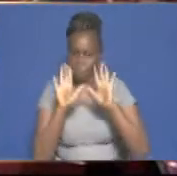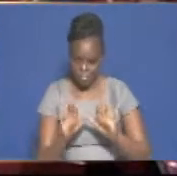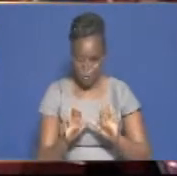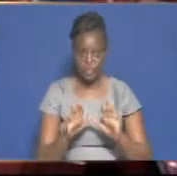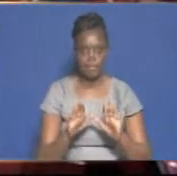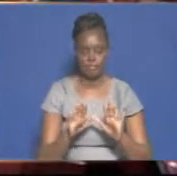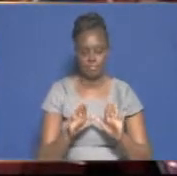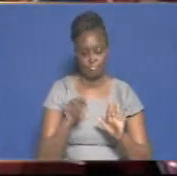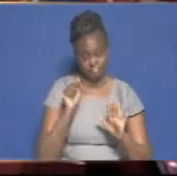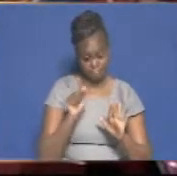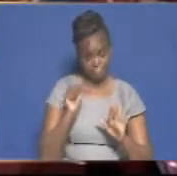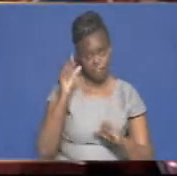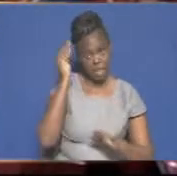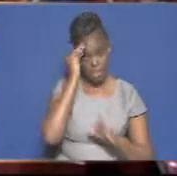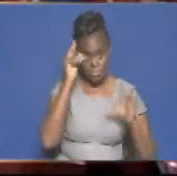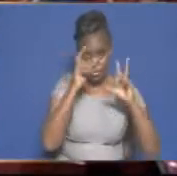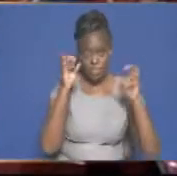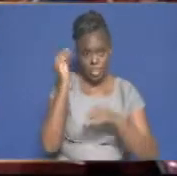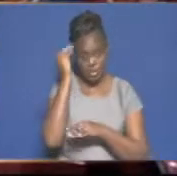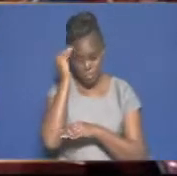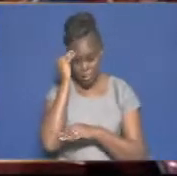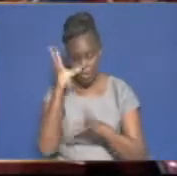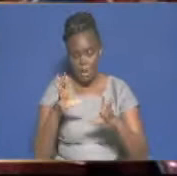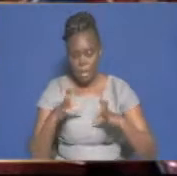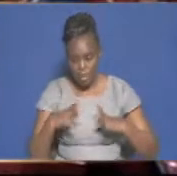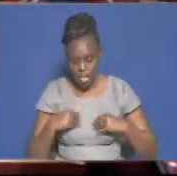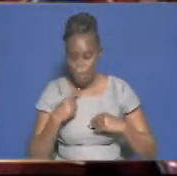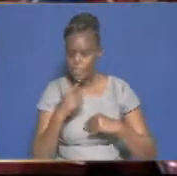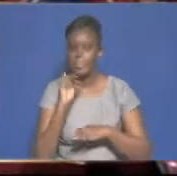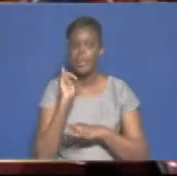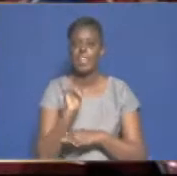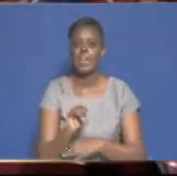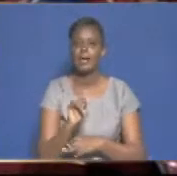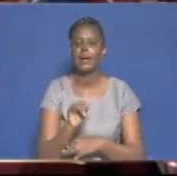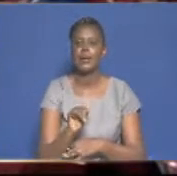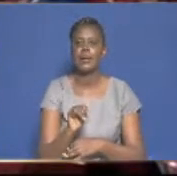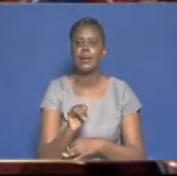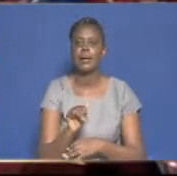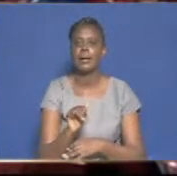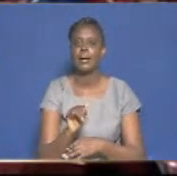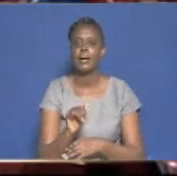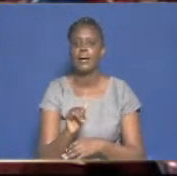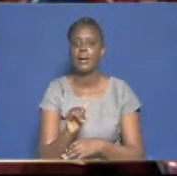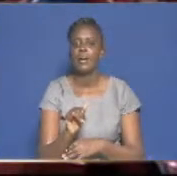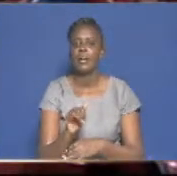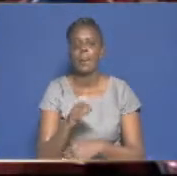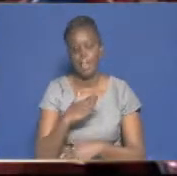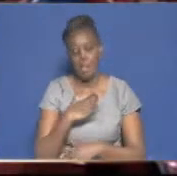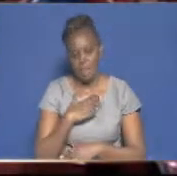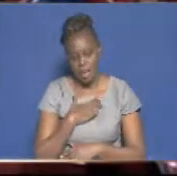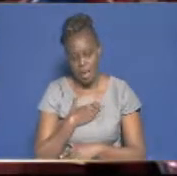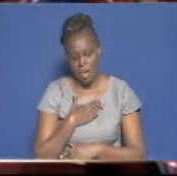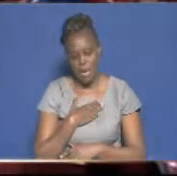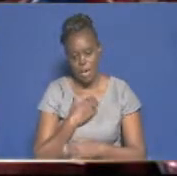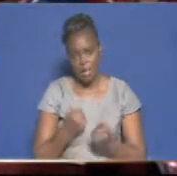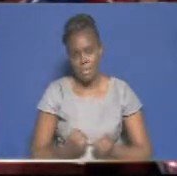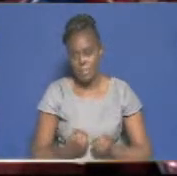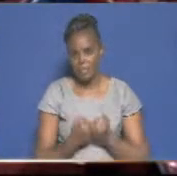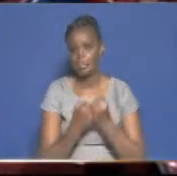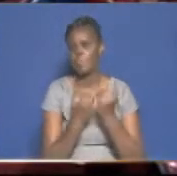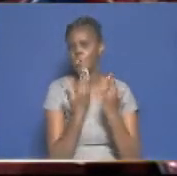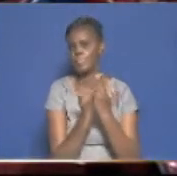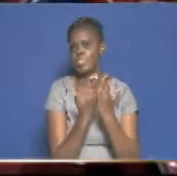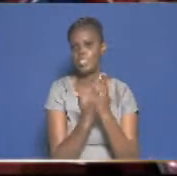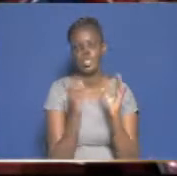education. And, Mr. Speaker, allow me to really say that I do not support that